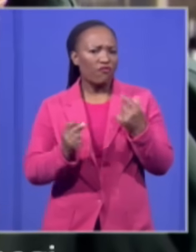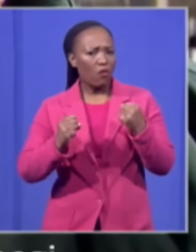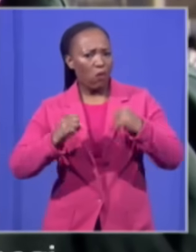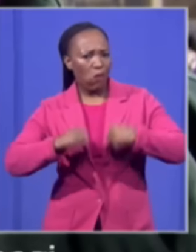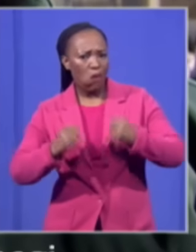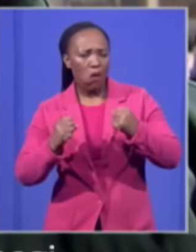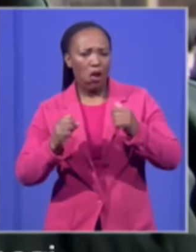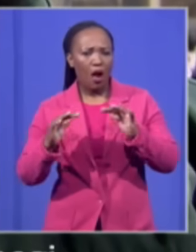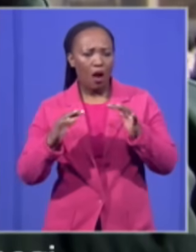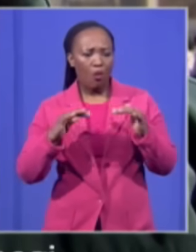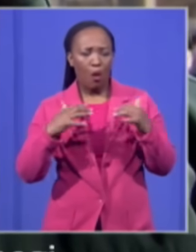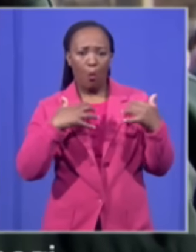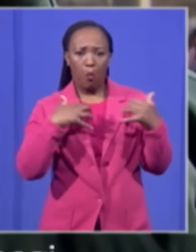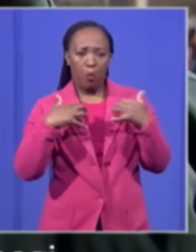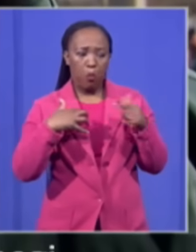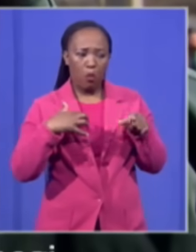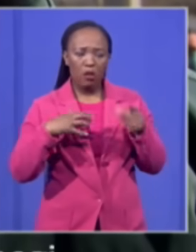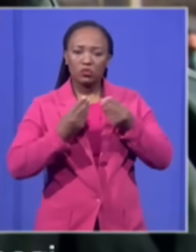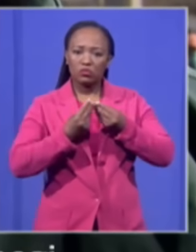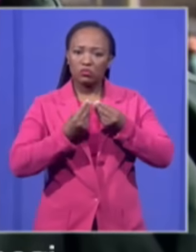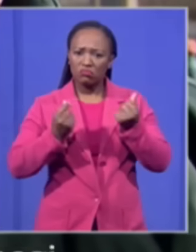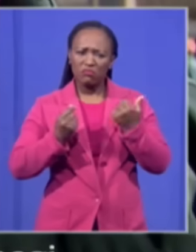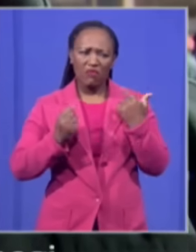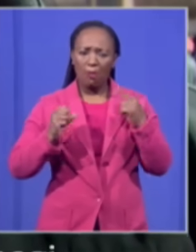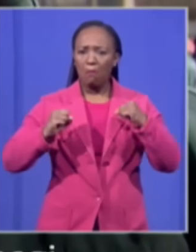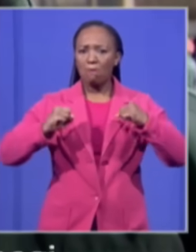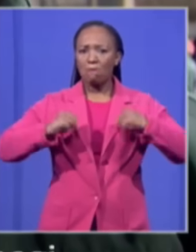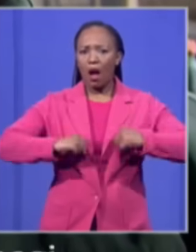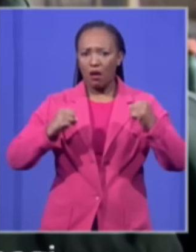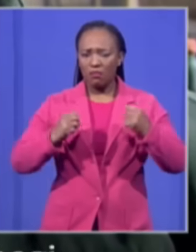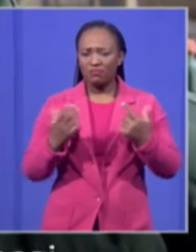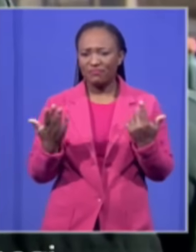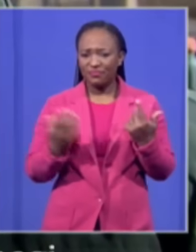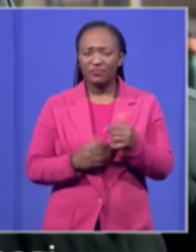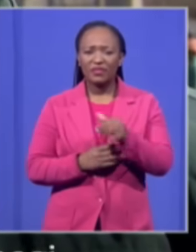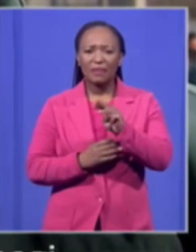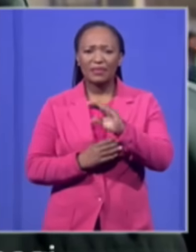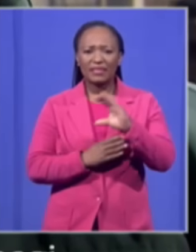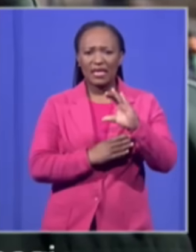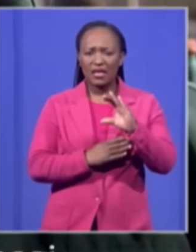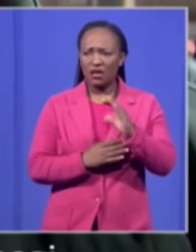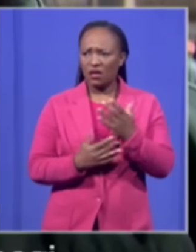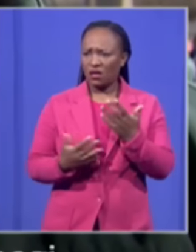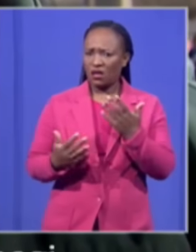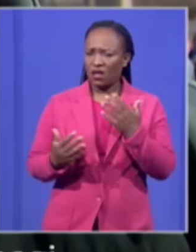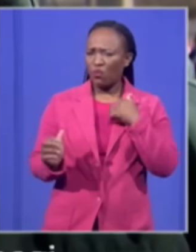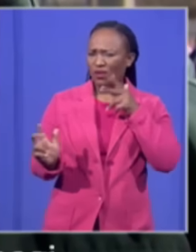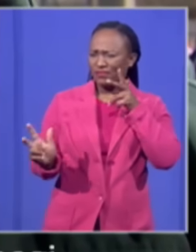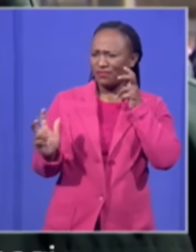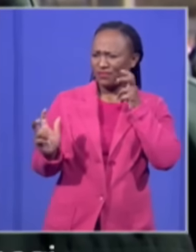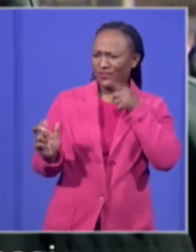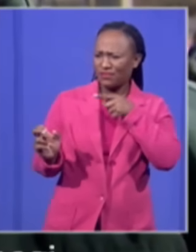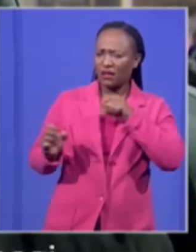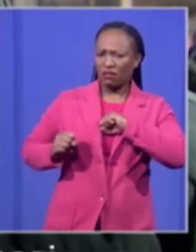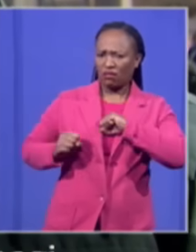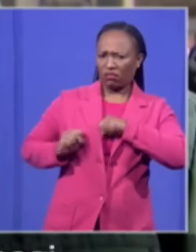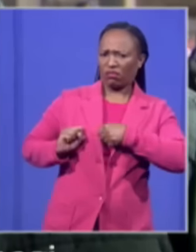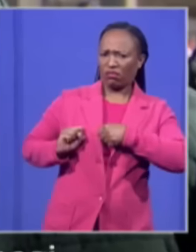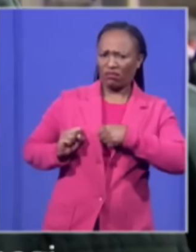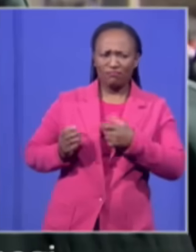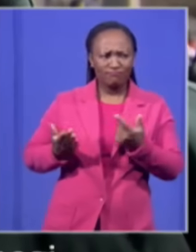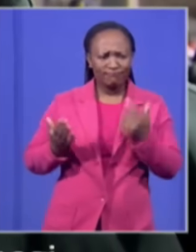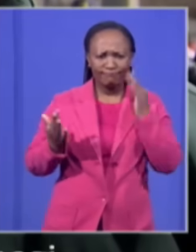conflict resolution mechanisms that are being agreed to. And the MEC was disheartened this morning when she was saying that I'm beginning to ask